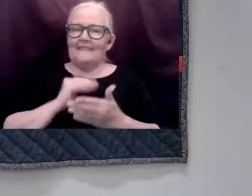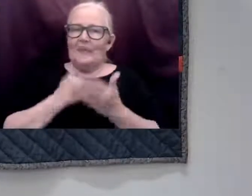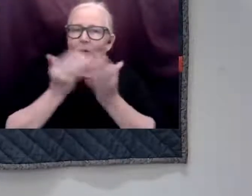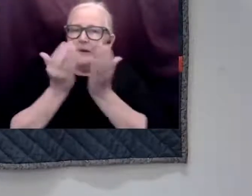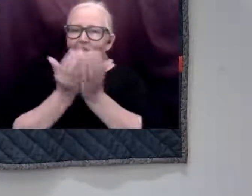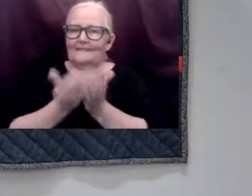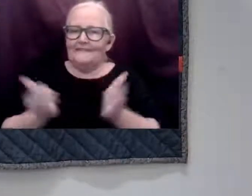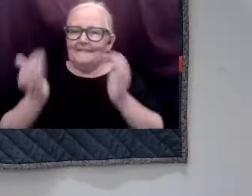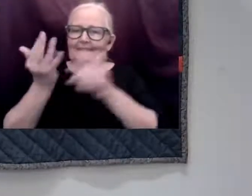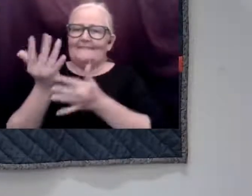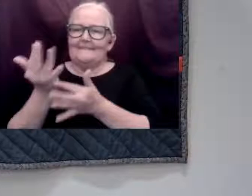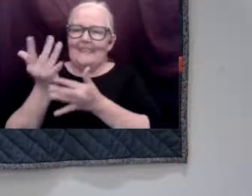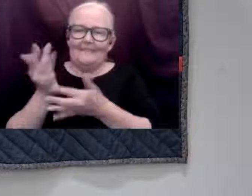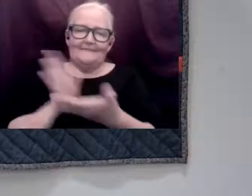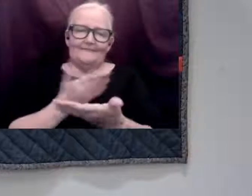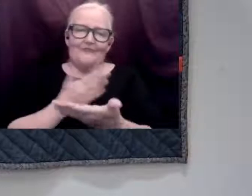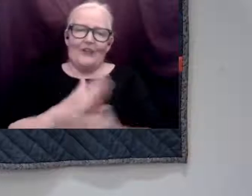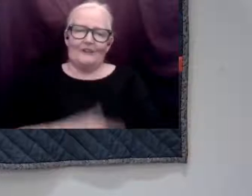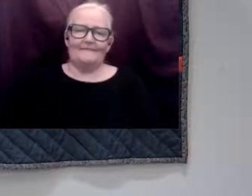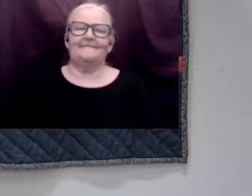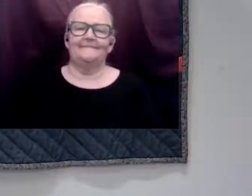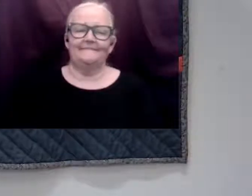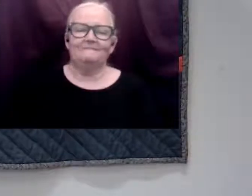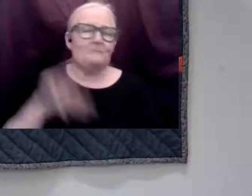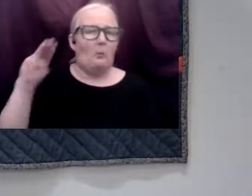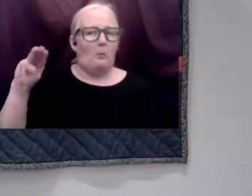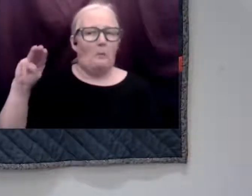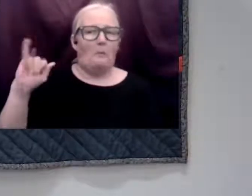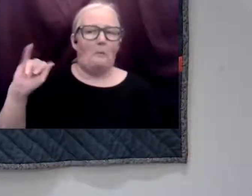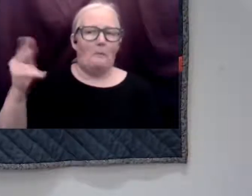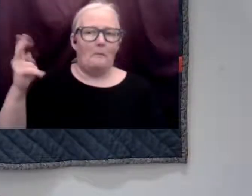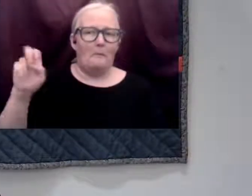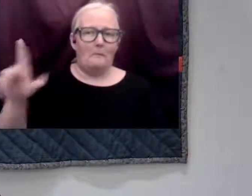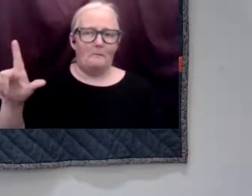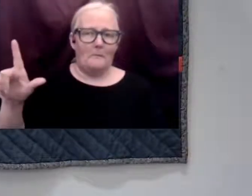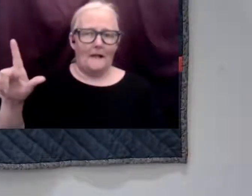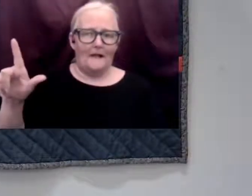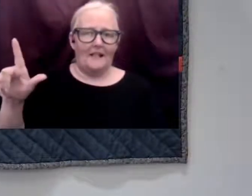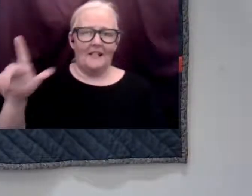So Michael's gonna lead us in our chalice lighting song.